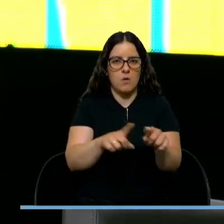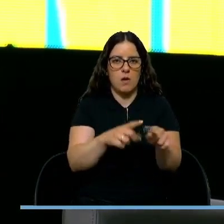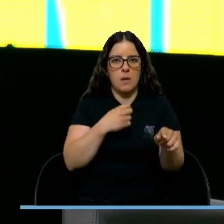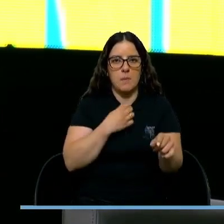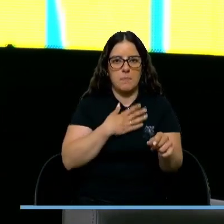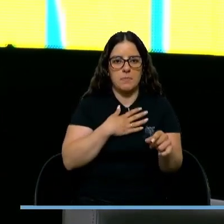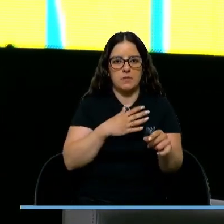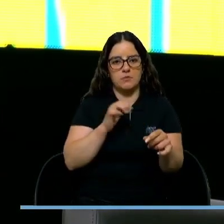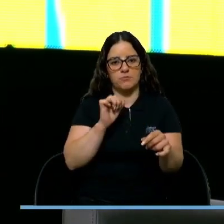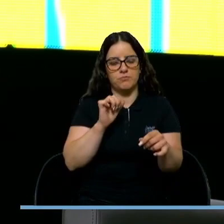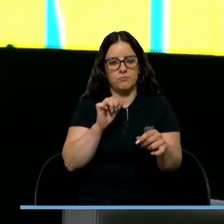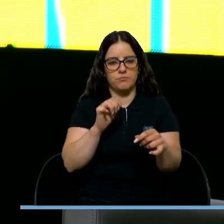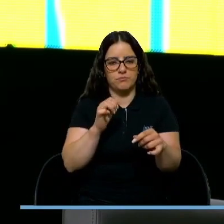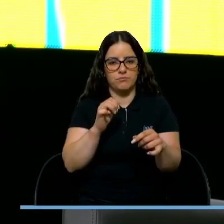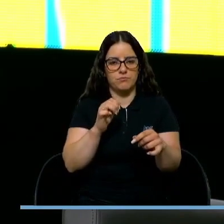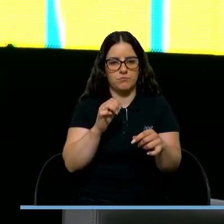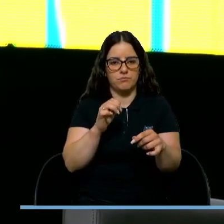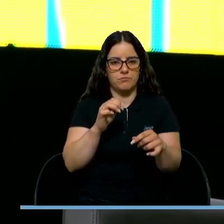action lines,